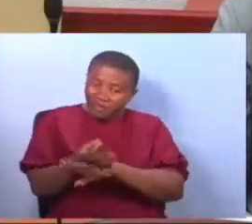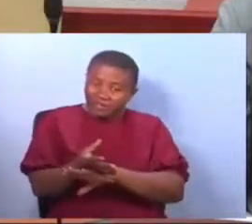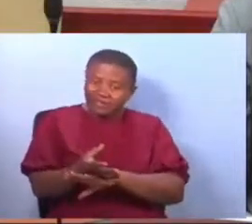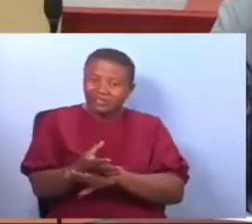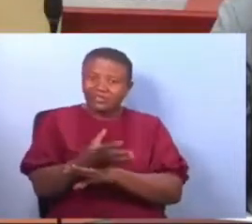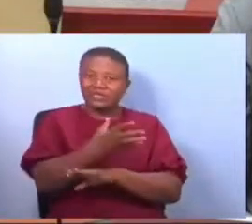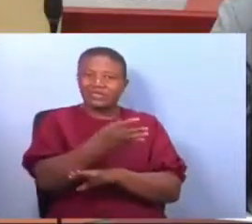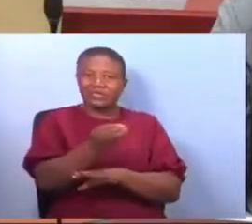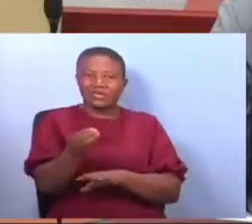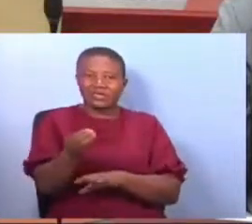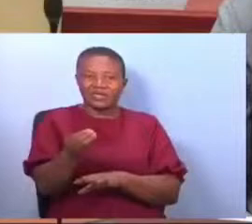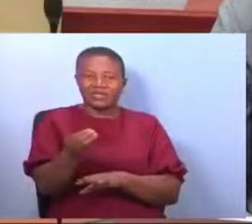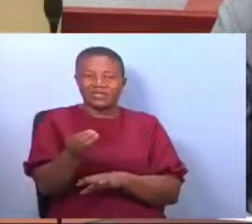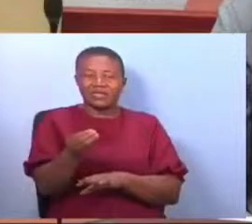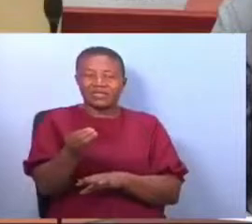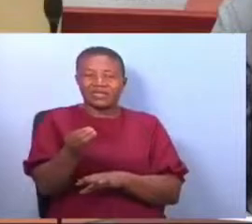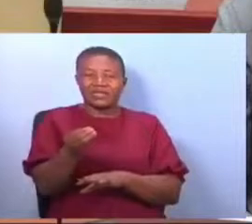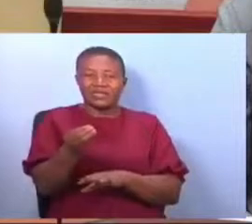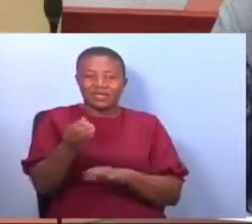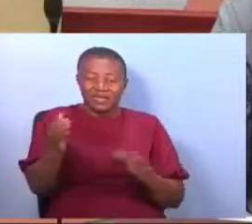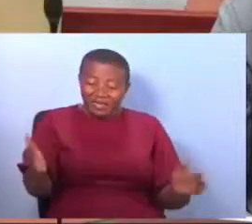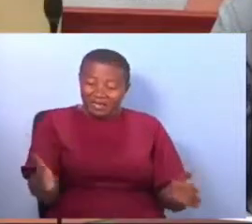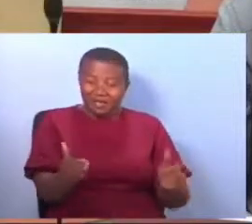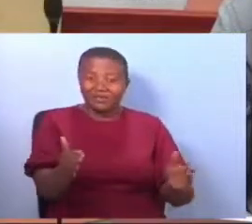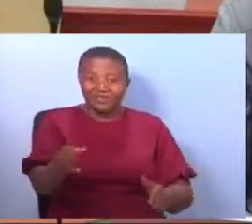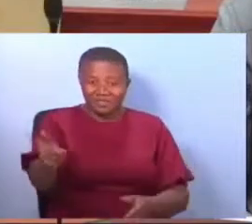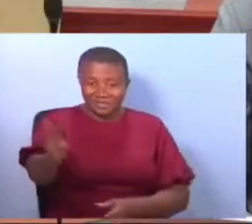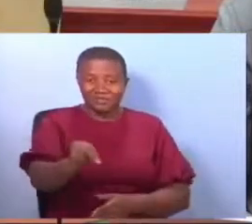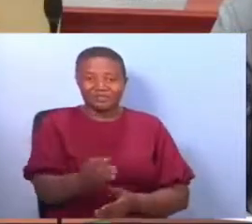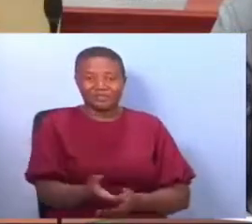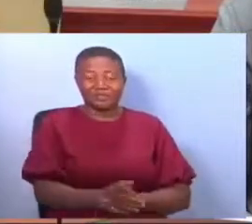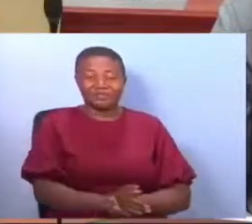May you continue to encourage him.